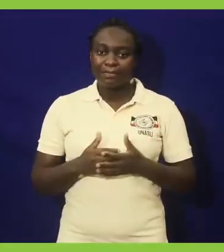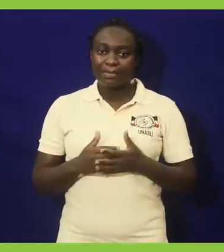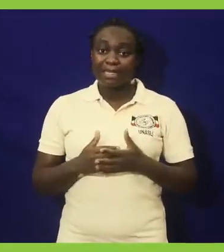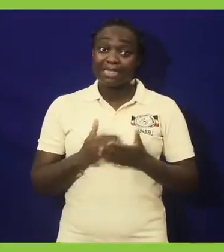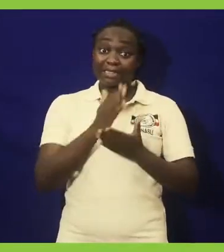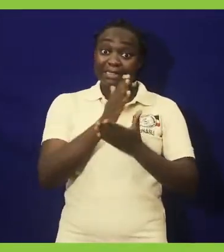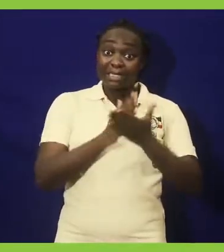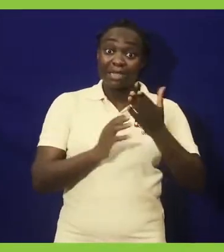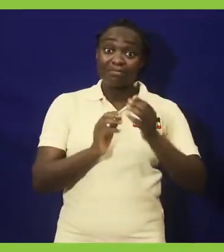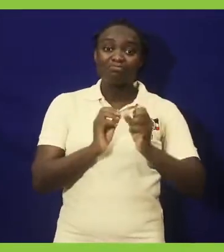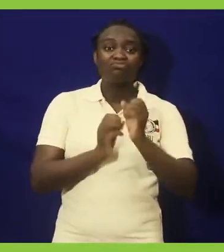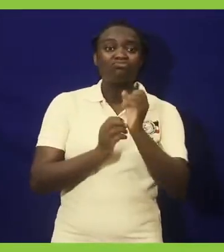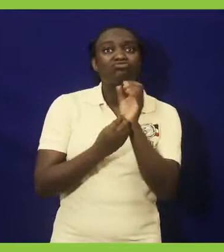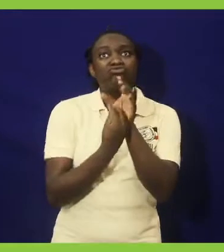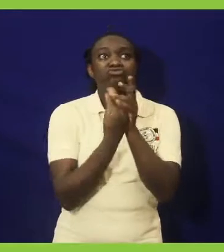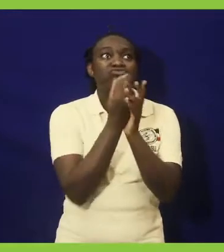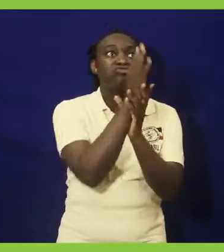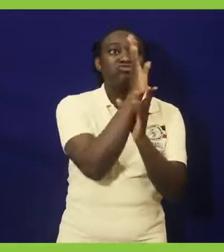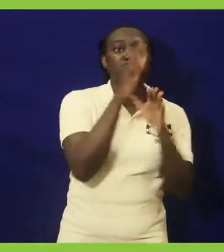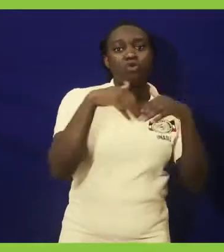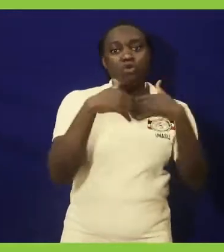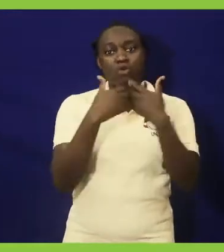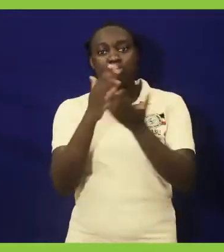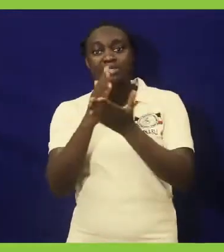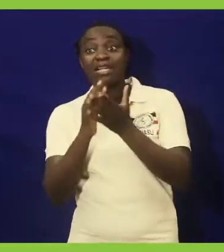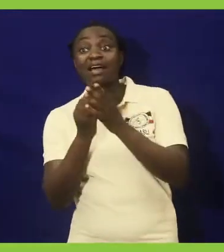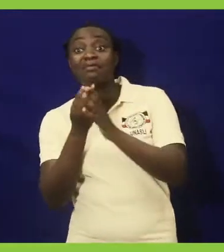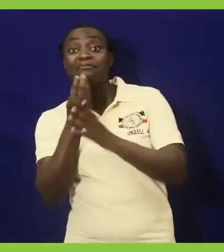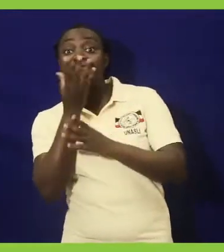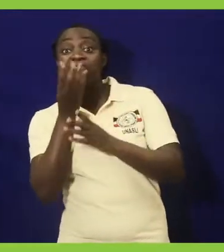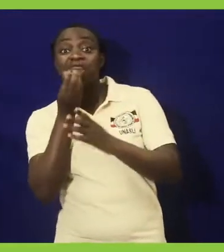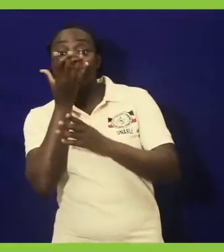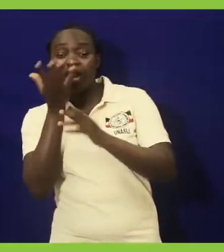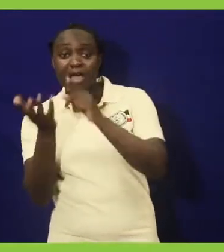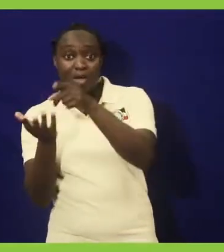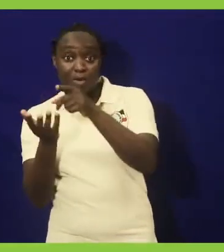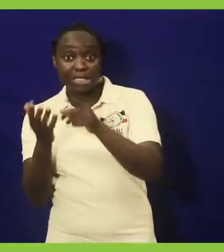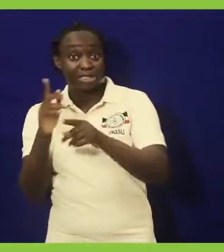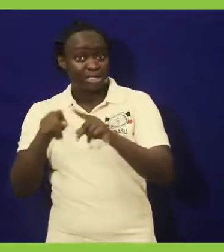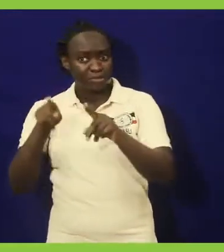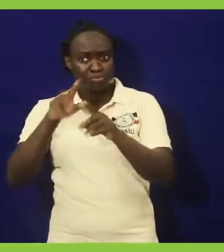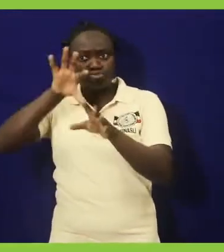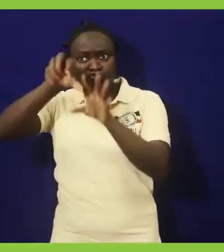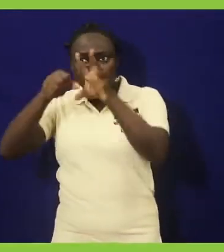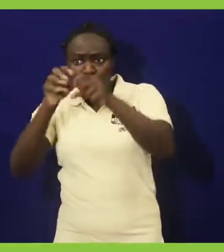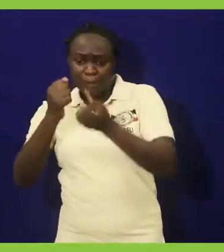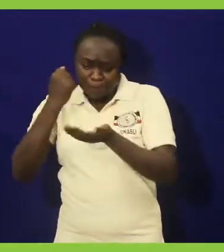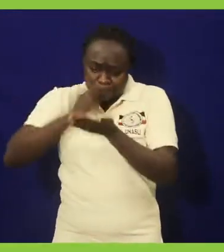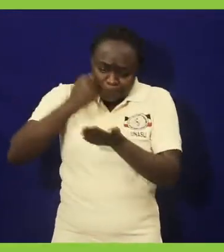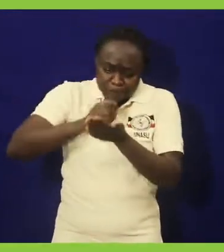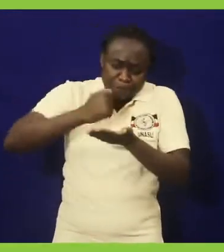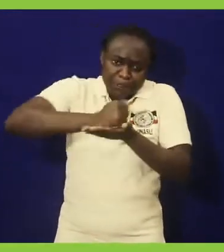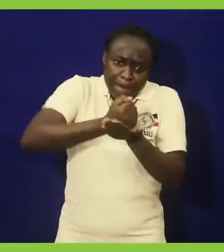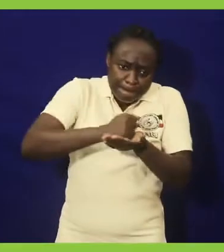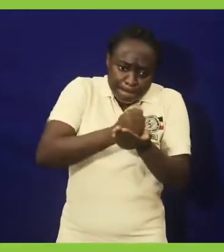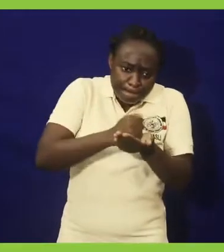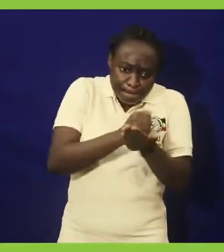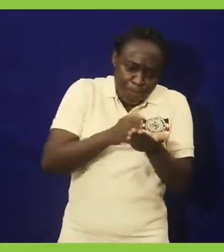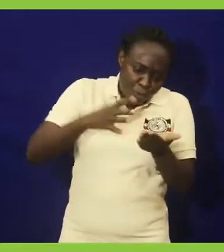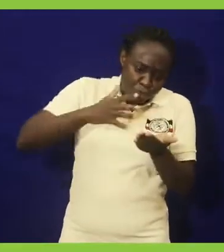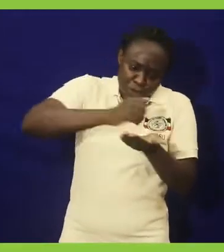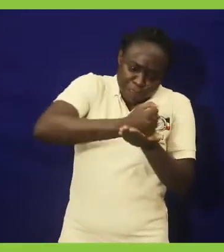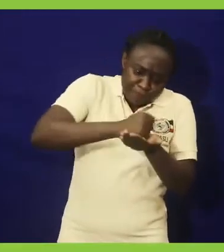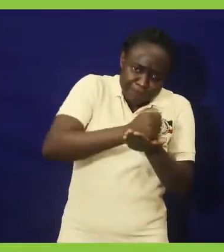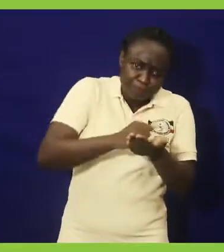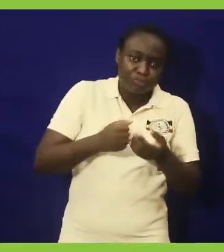some plants, some flowers are sources of herbal medicine. some